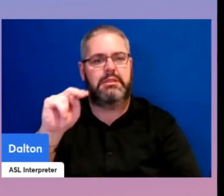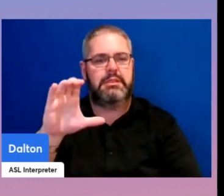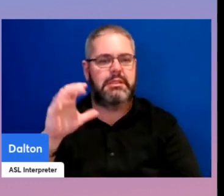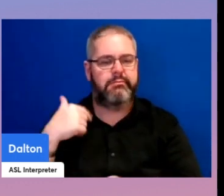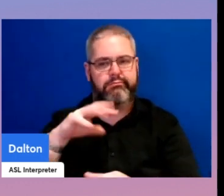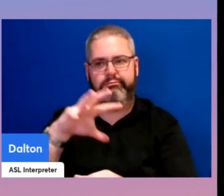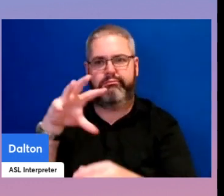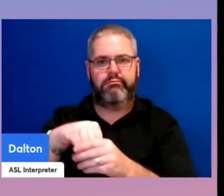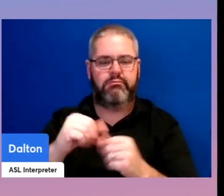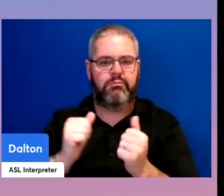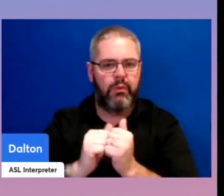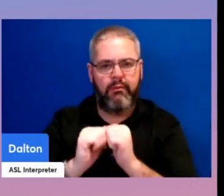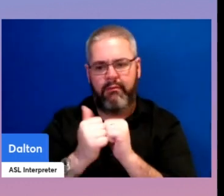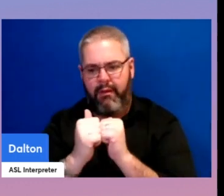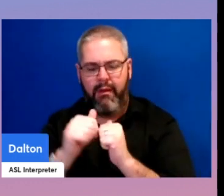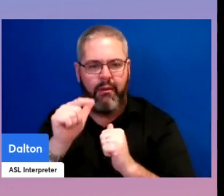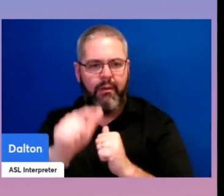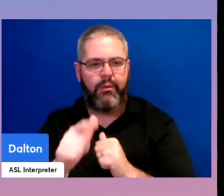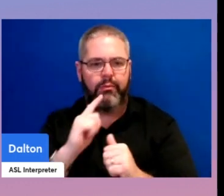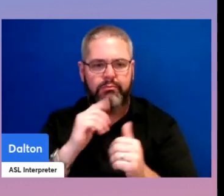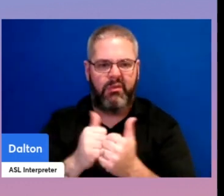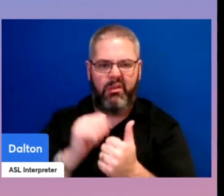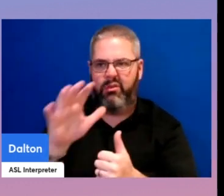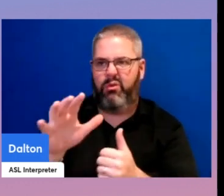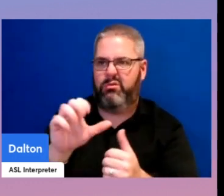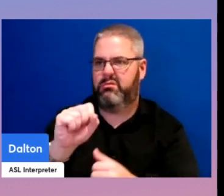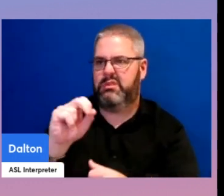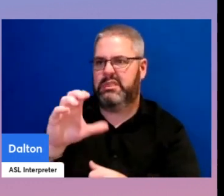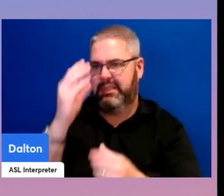about how the latest sync operation has occurred.